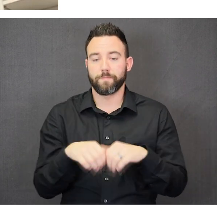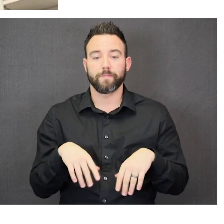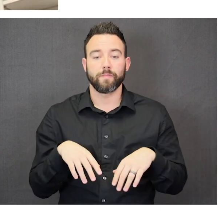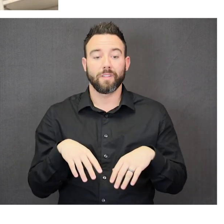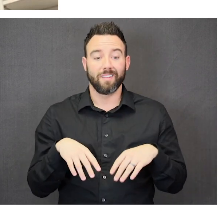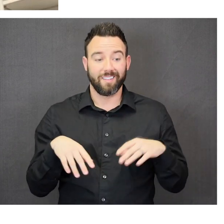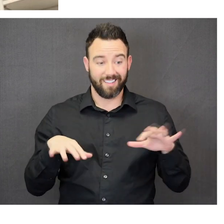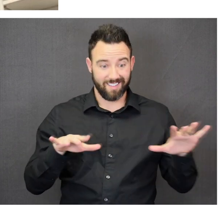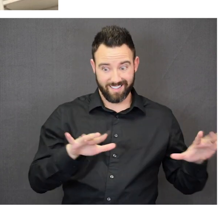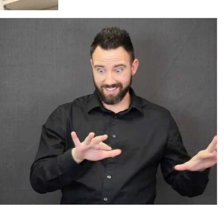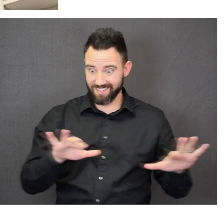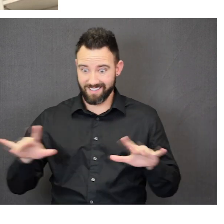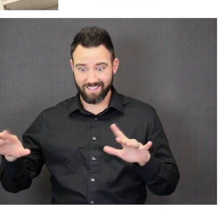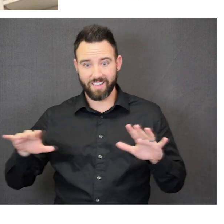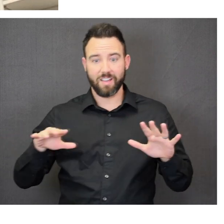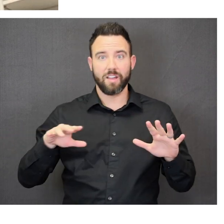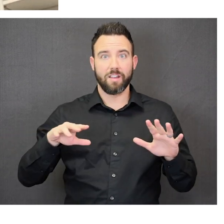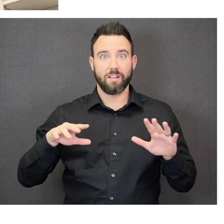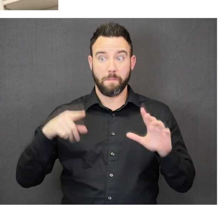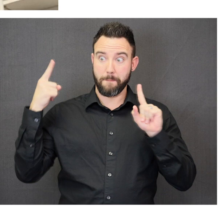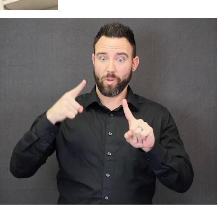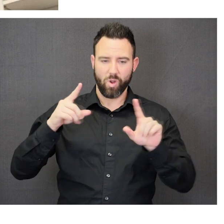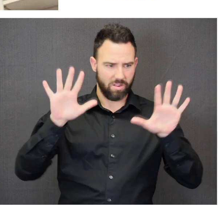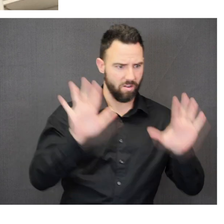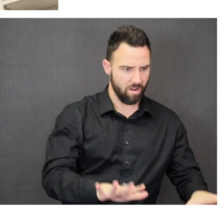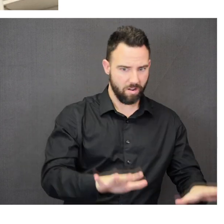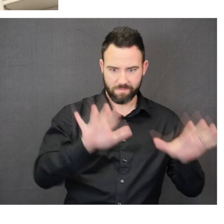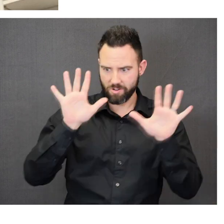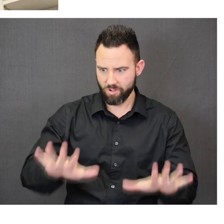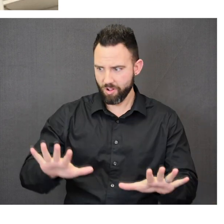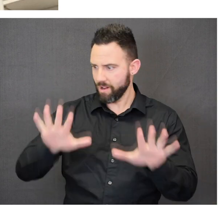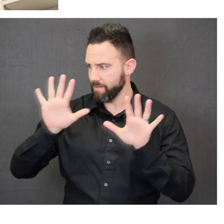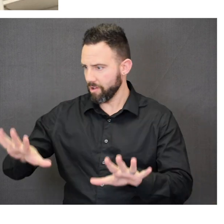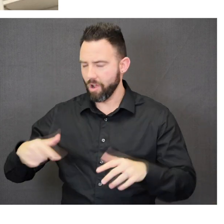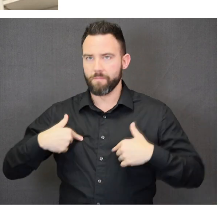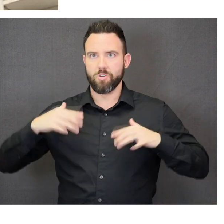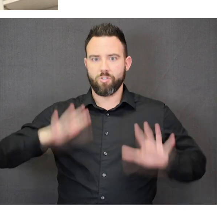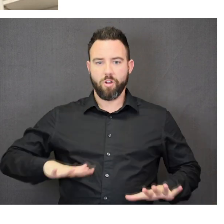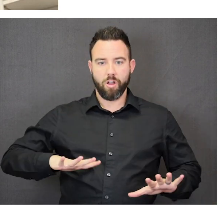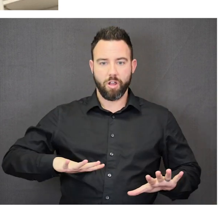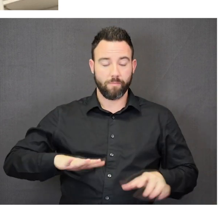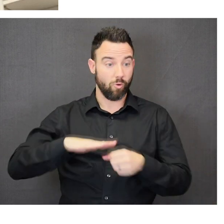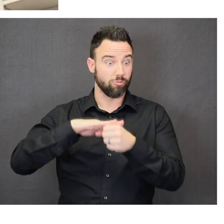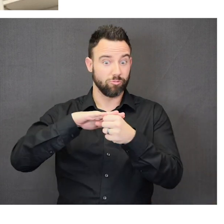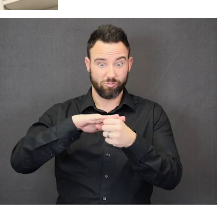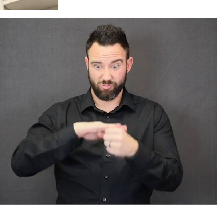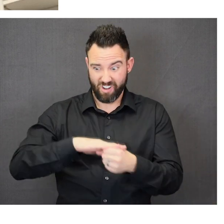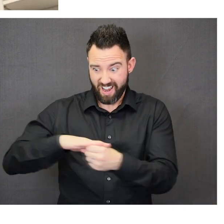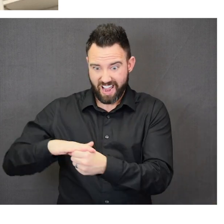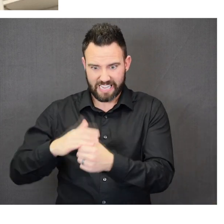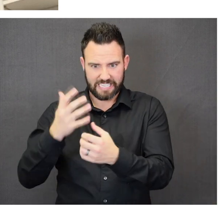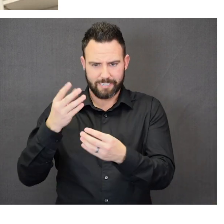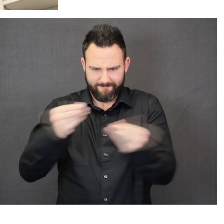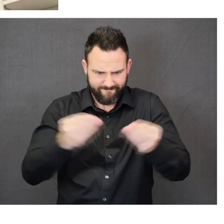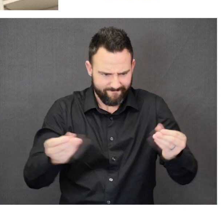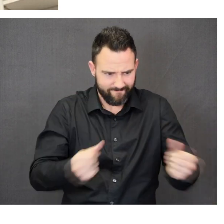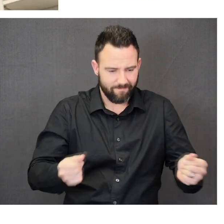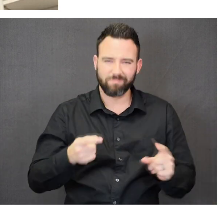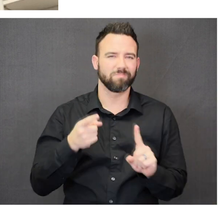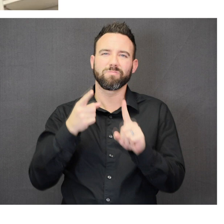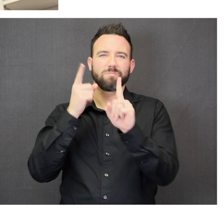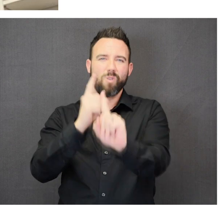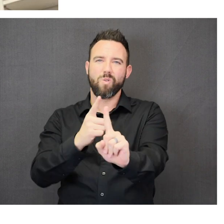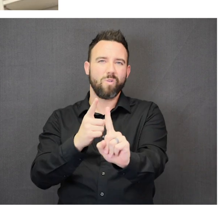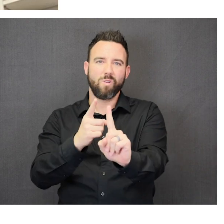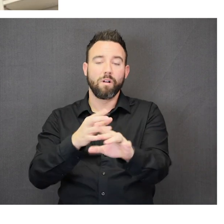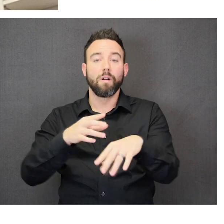get every single person in the family to be calm or to stop the stress in some way. Regulating the